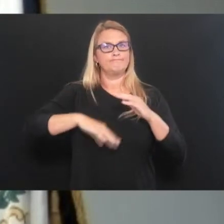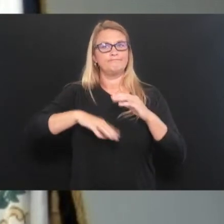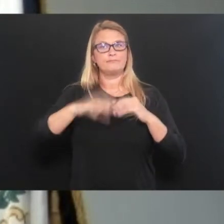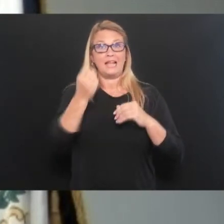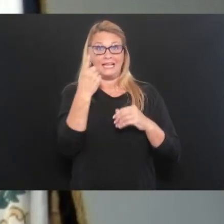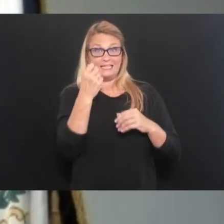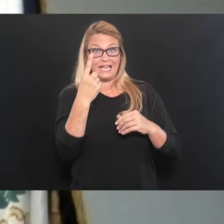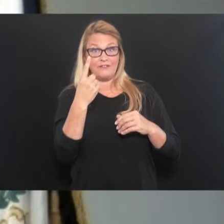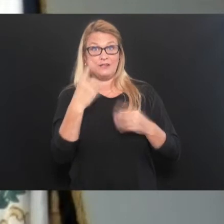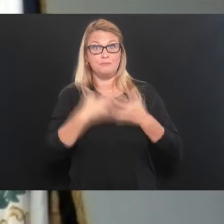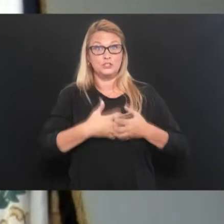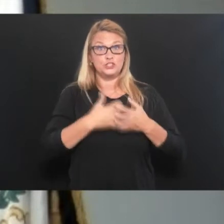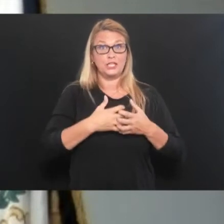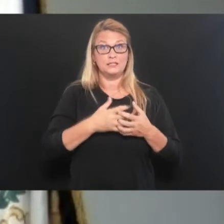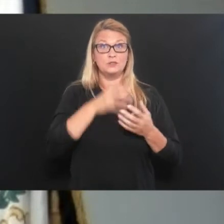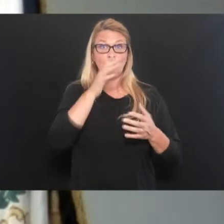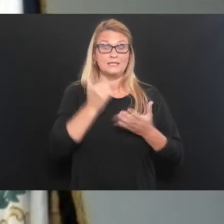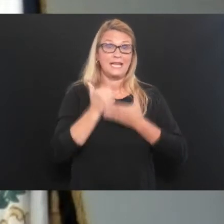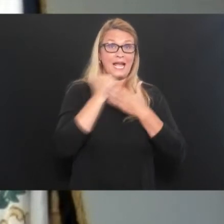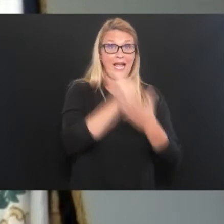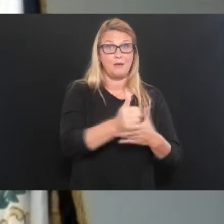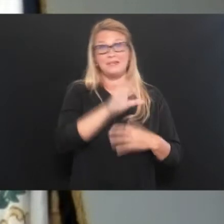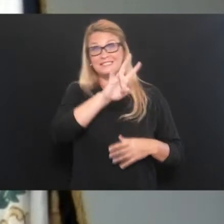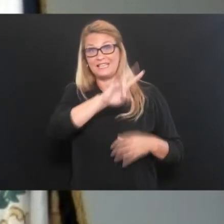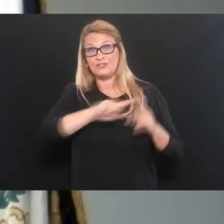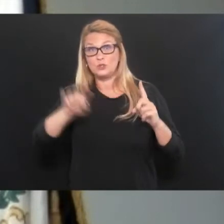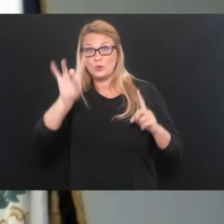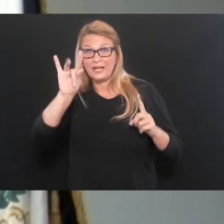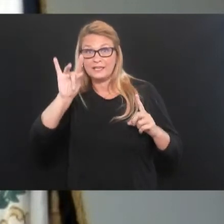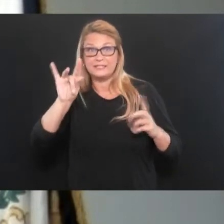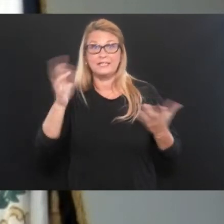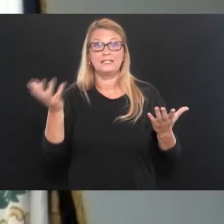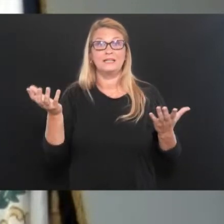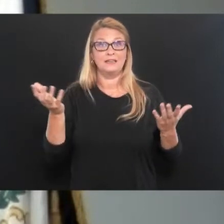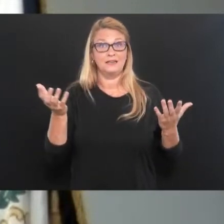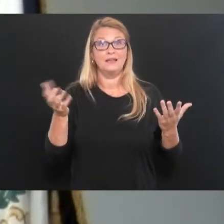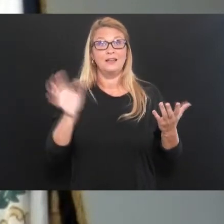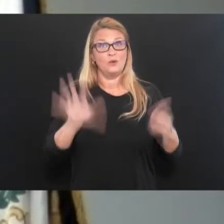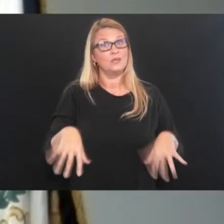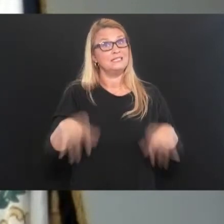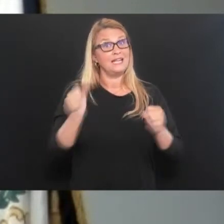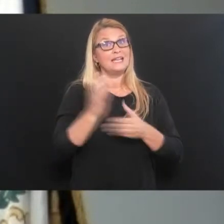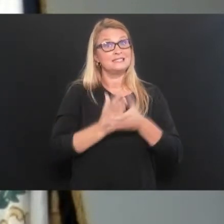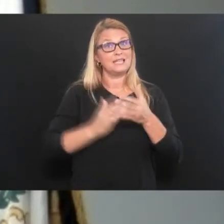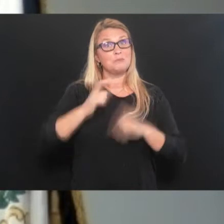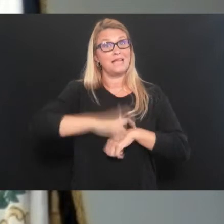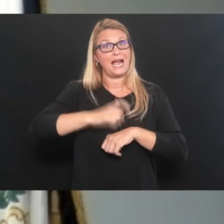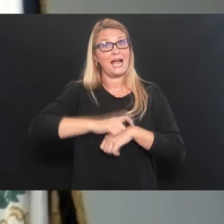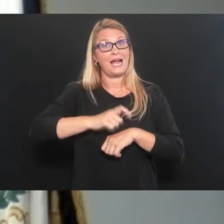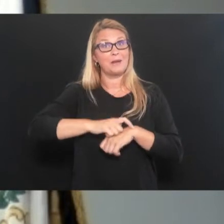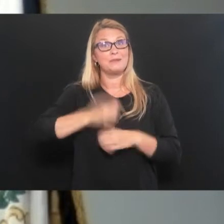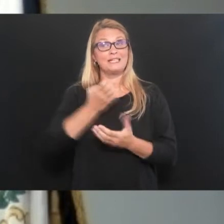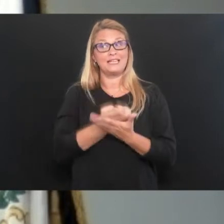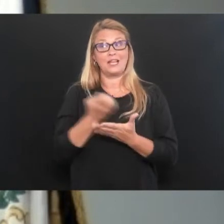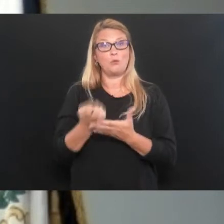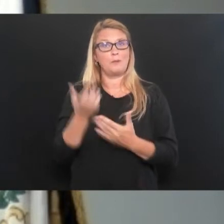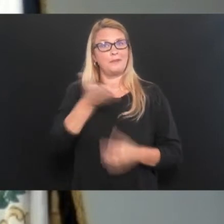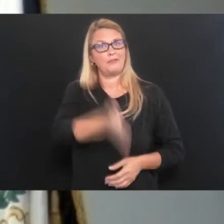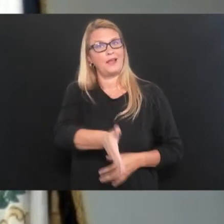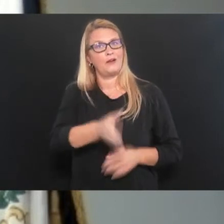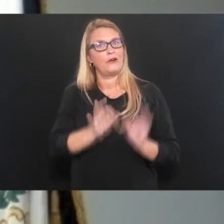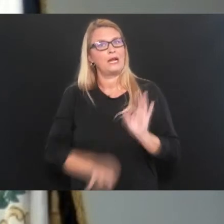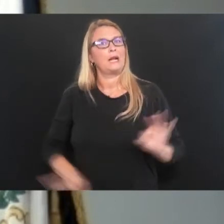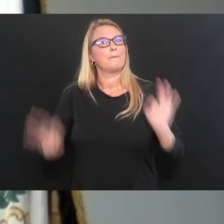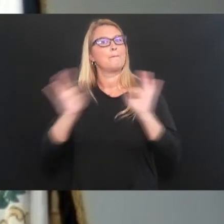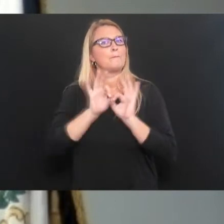so we're increasing that by 7 up to 18. That will take some time to get that equipment in, and more importantly, to get